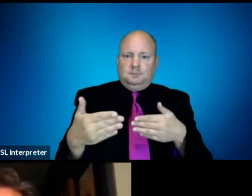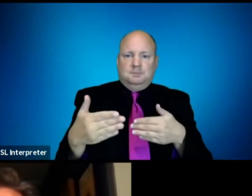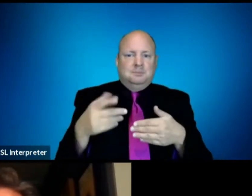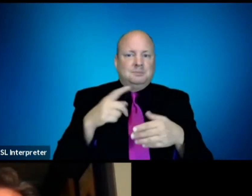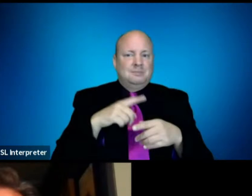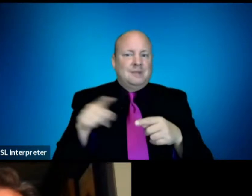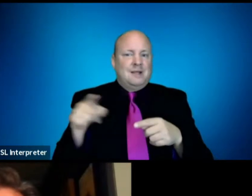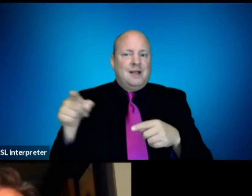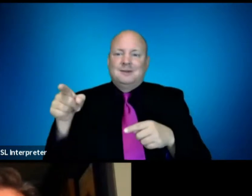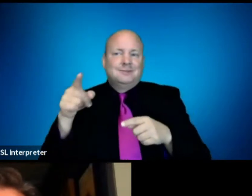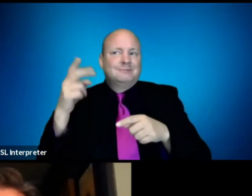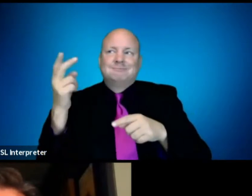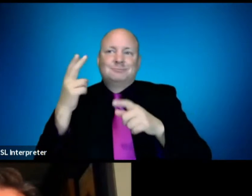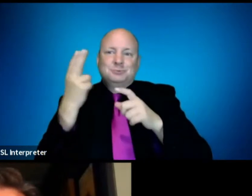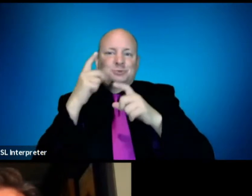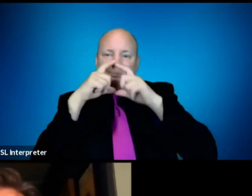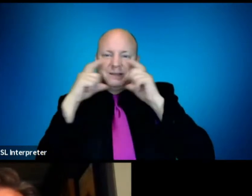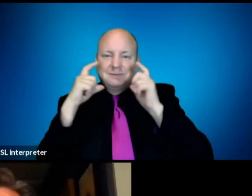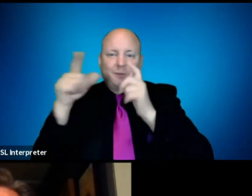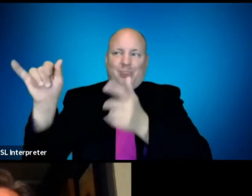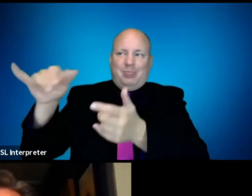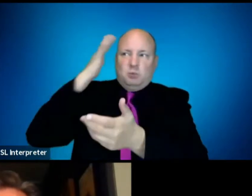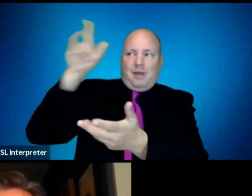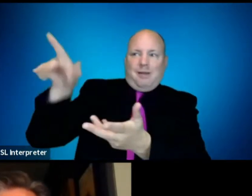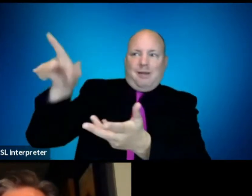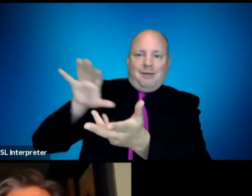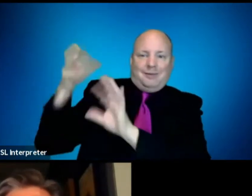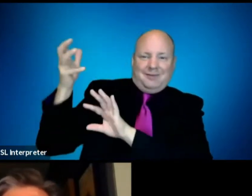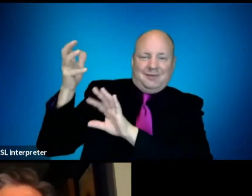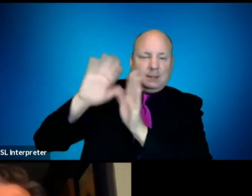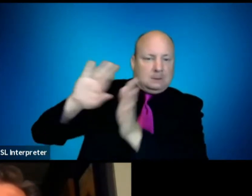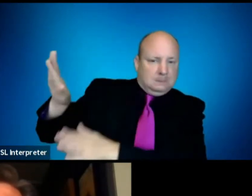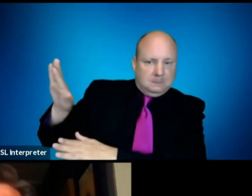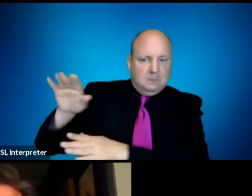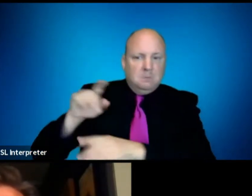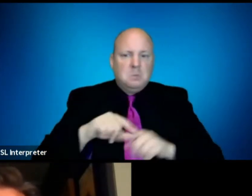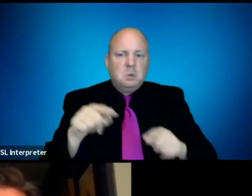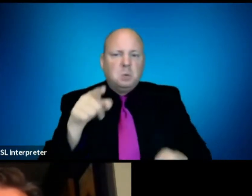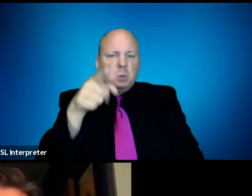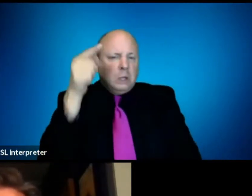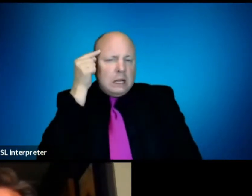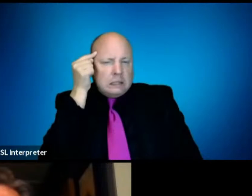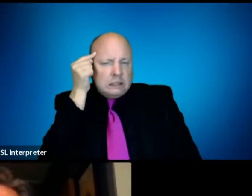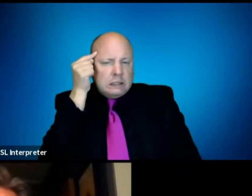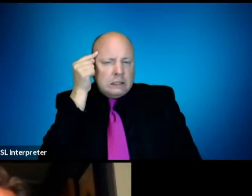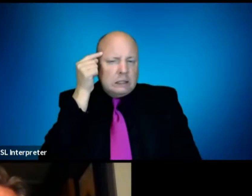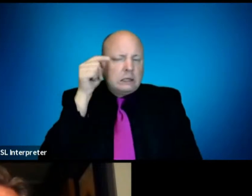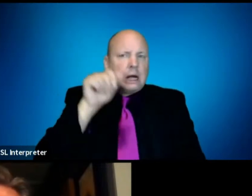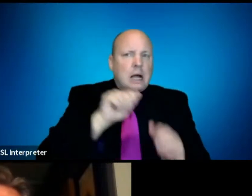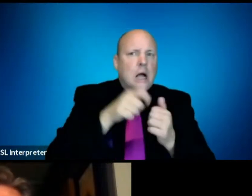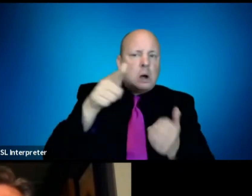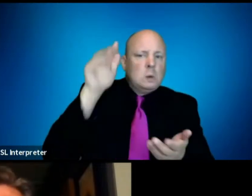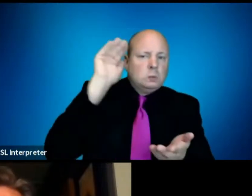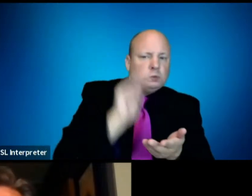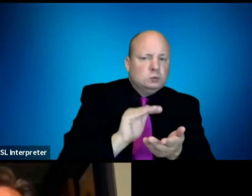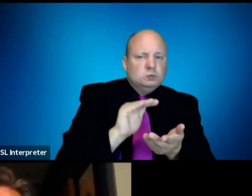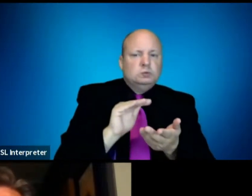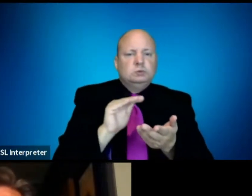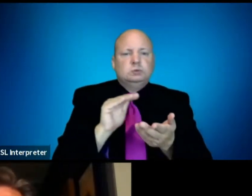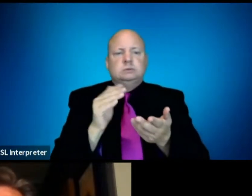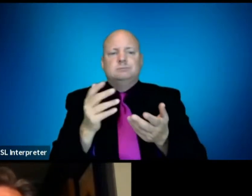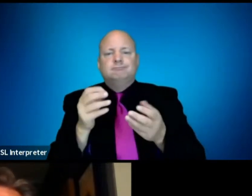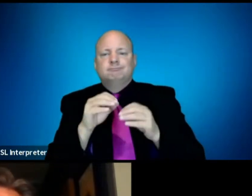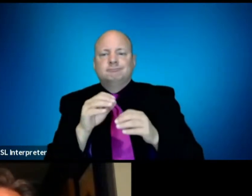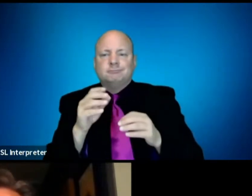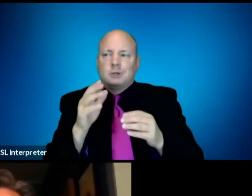own mess. Or like alternatively, is anyone considering measures aimed at reducing community transmission faster than we're currently seeing it